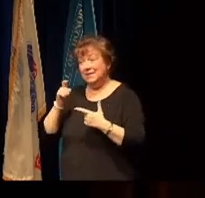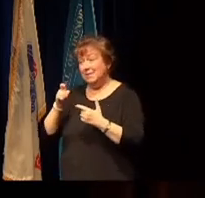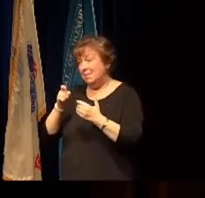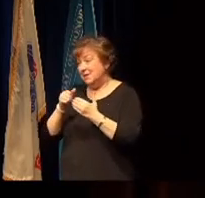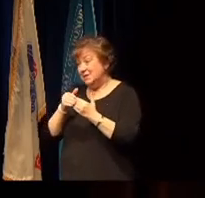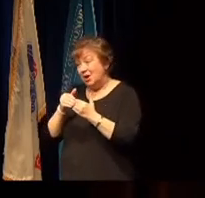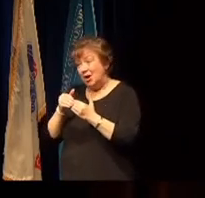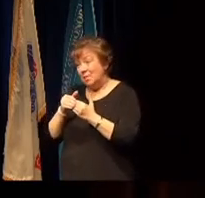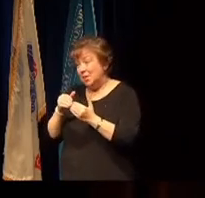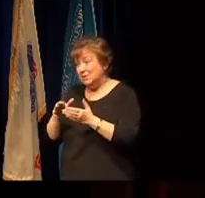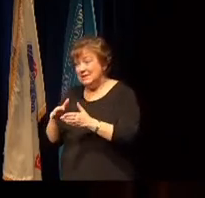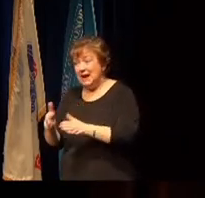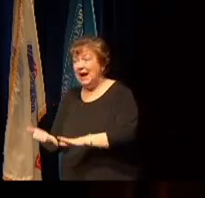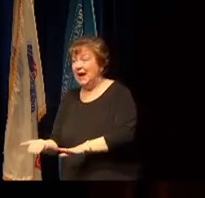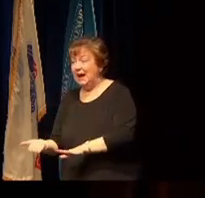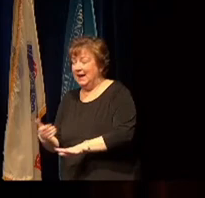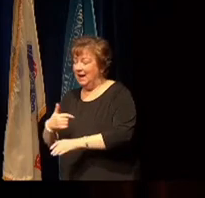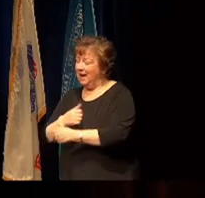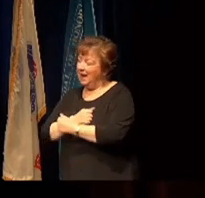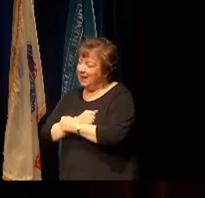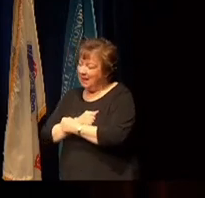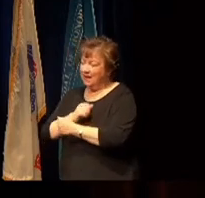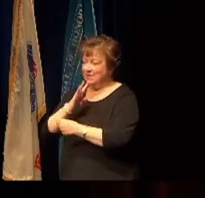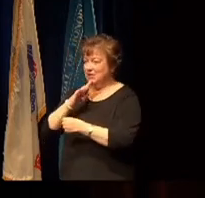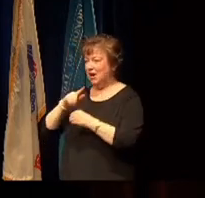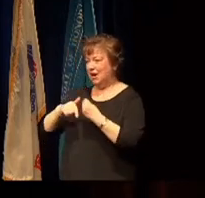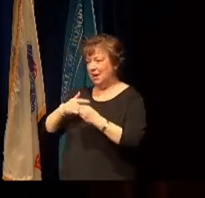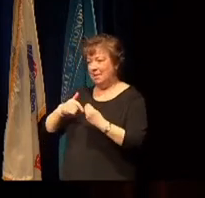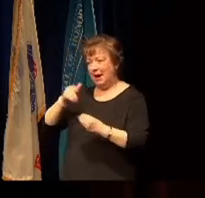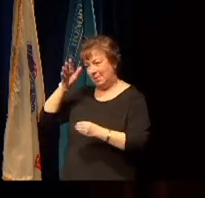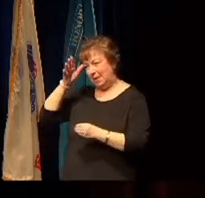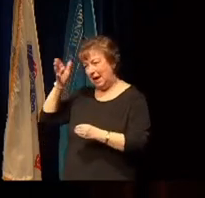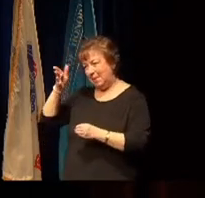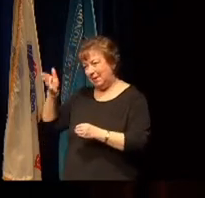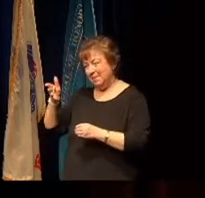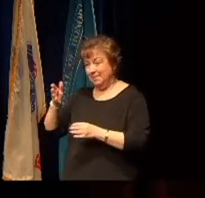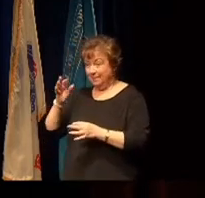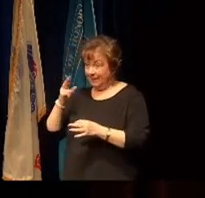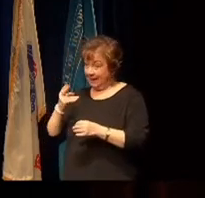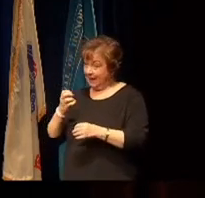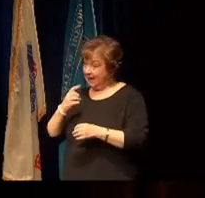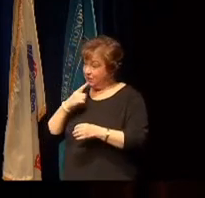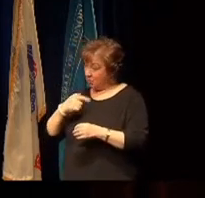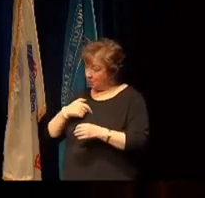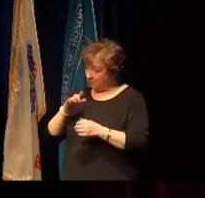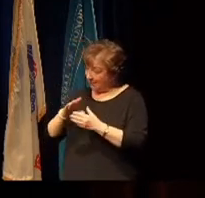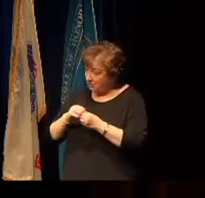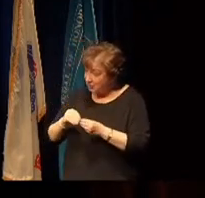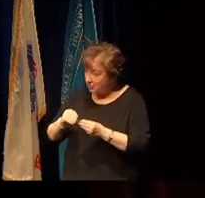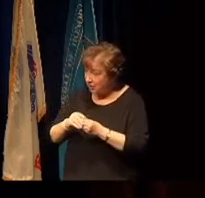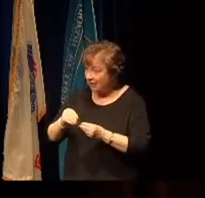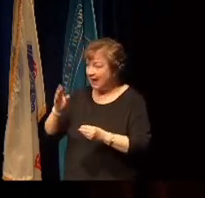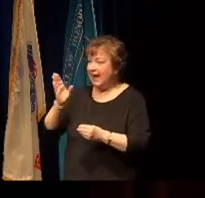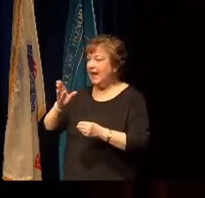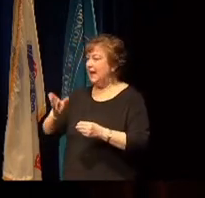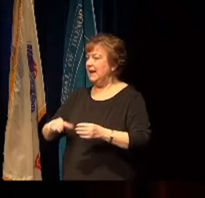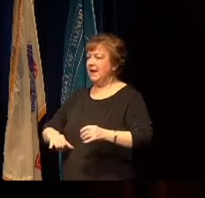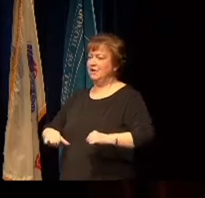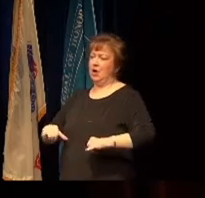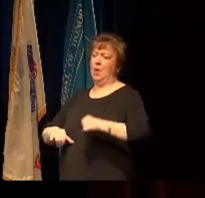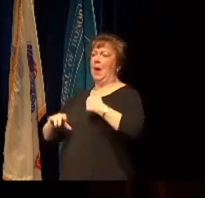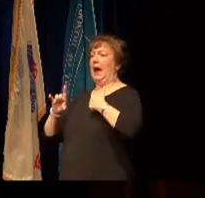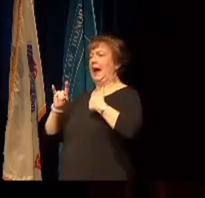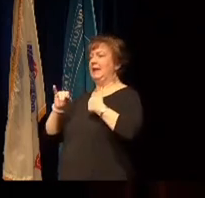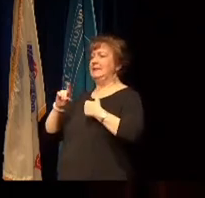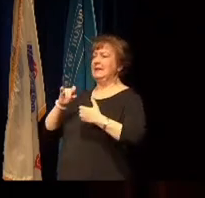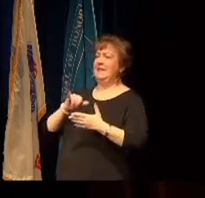like, I love talking about him. But whenever he told me about his stories, it was never, "I dodged these bullets," or "I like